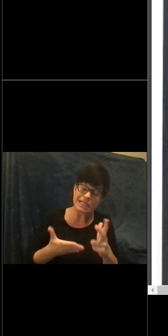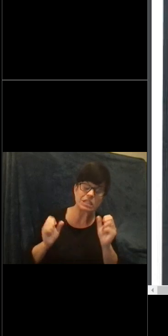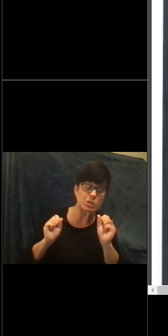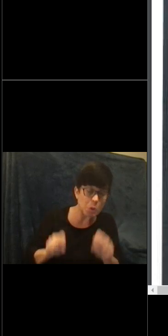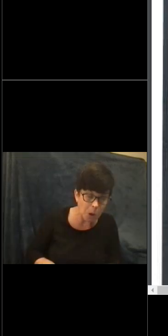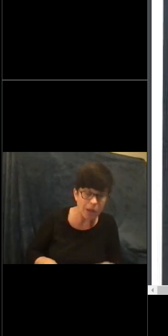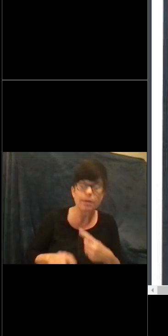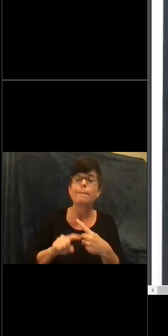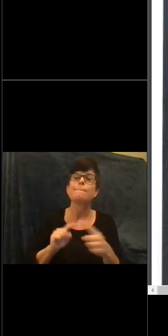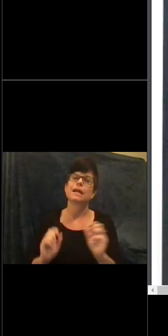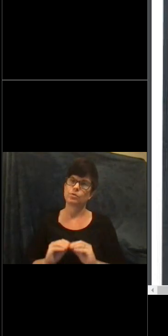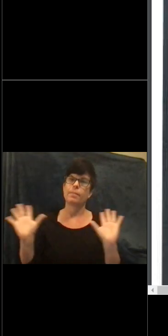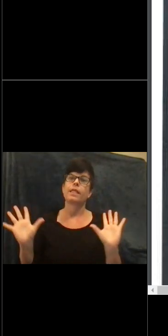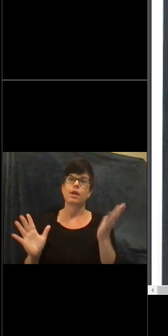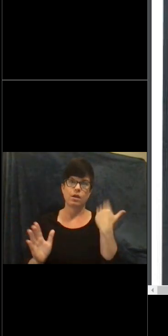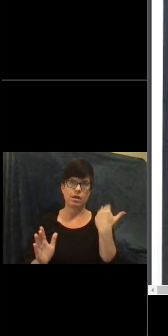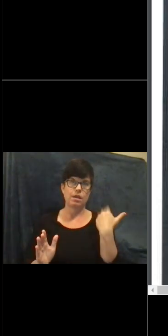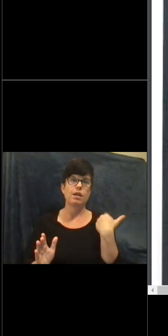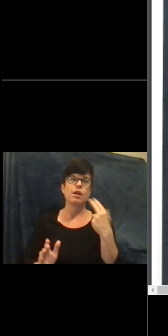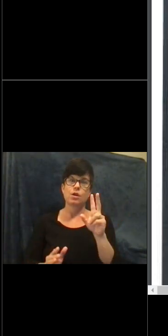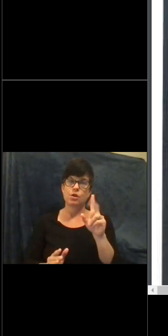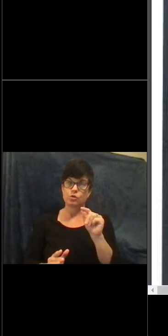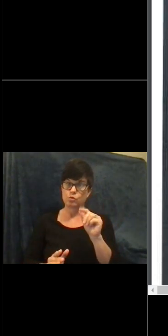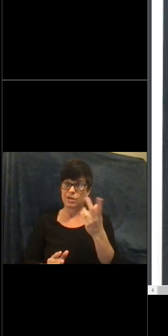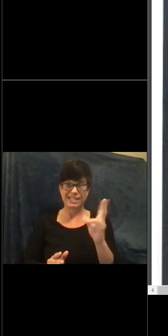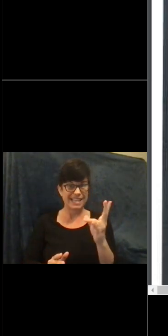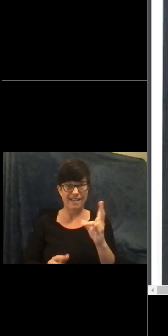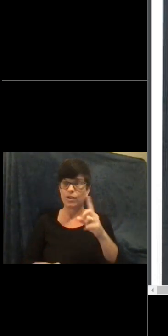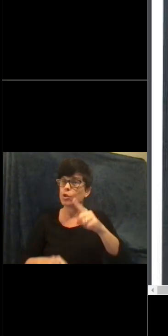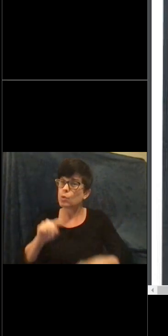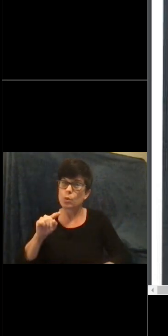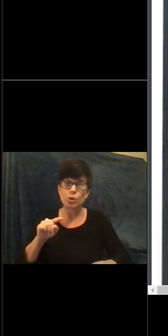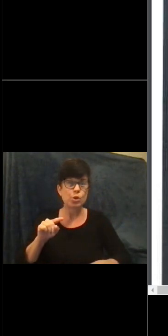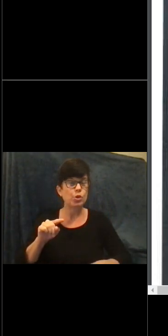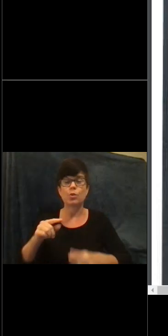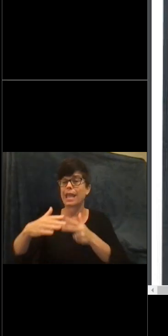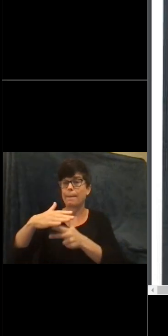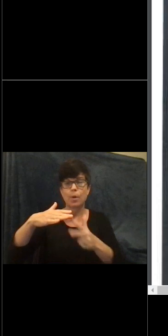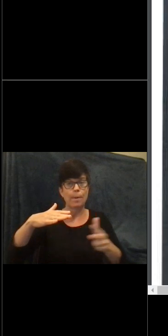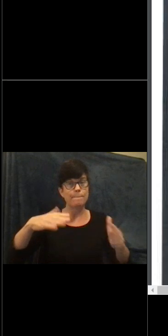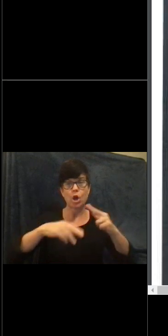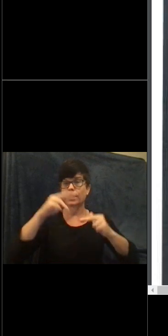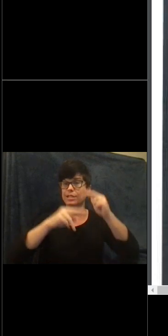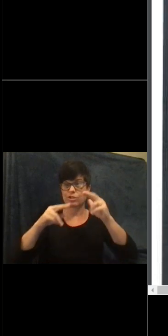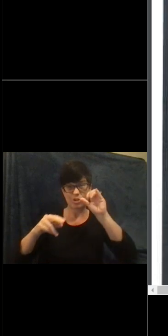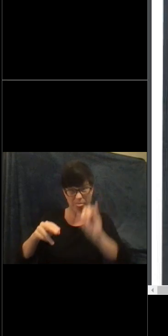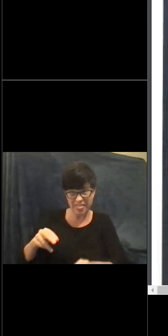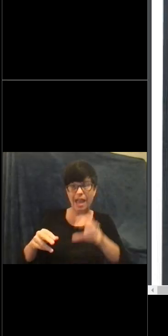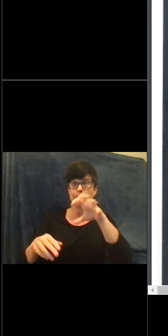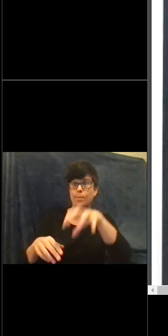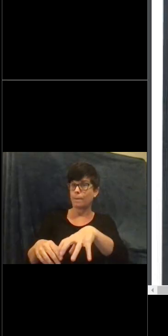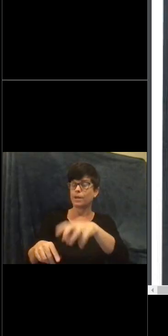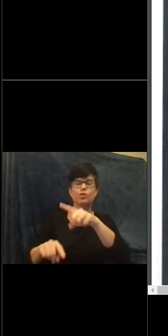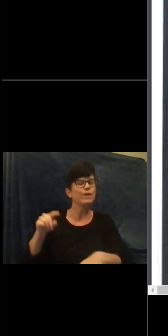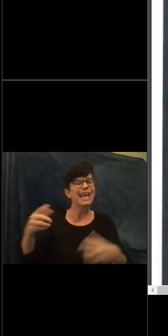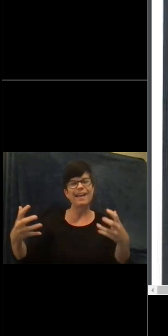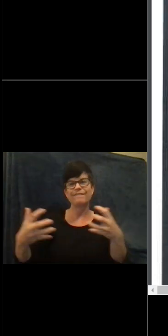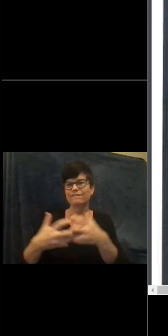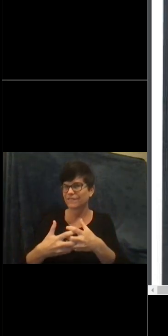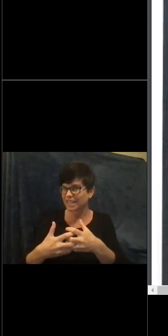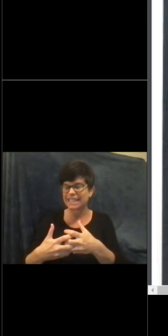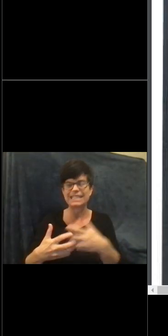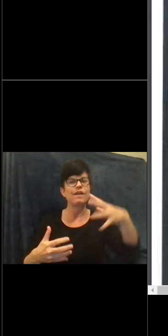in 2017 is you weren't going to be able to put a parking structure on that property because you could not fit ramps and the radius and fire vehicles